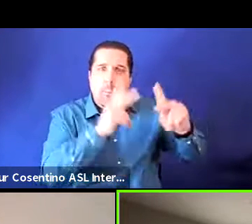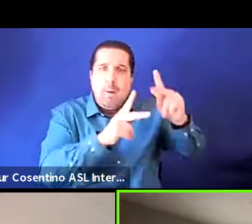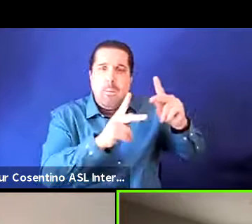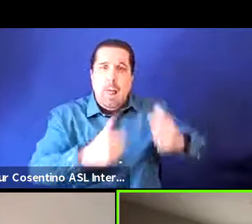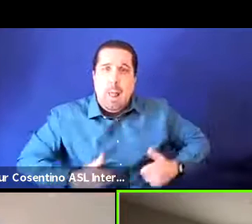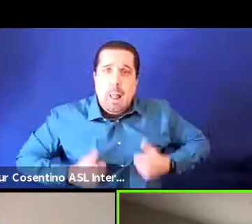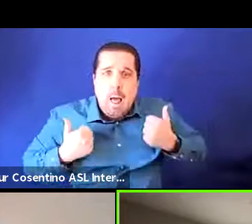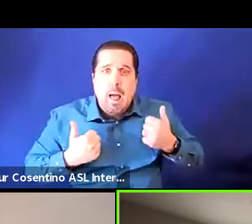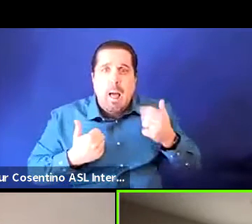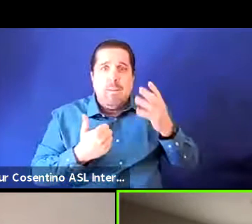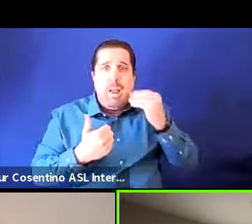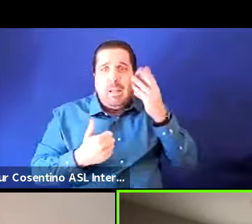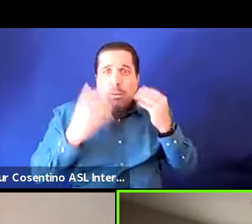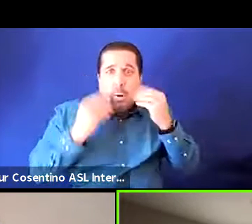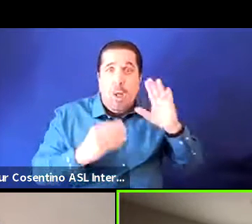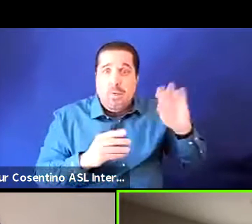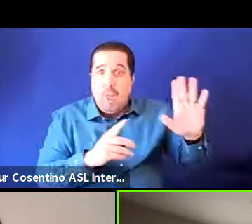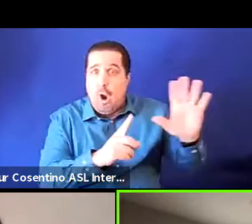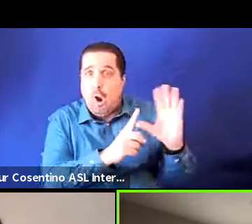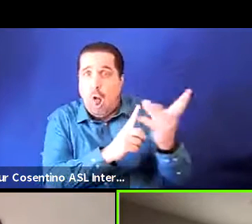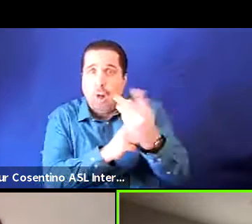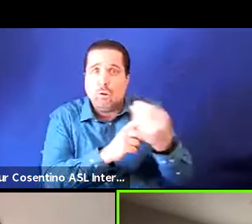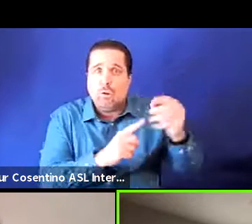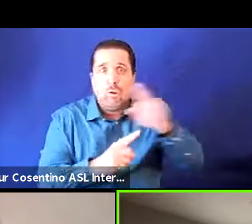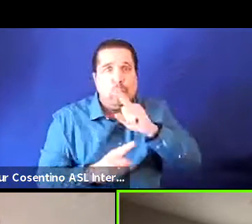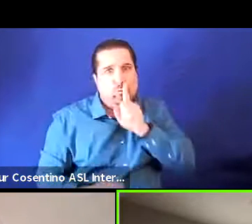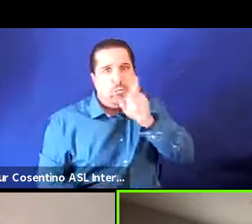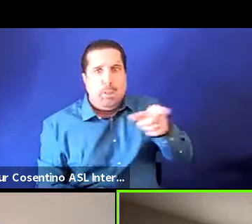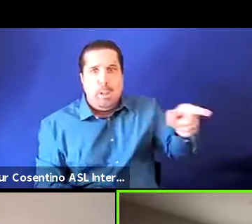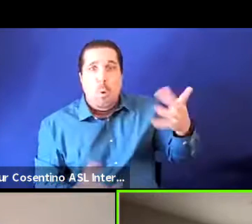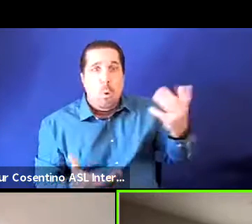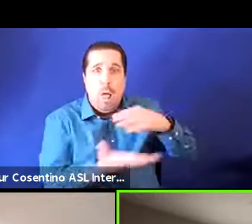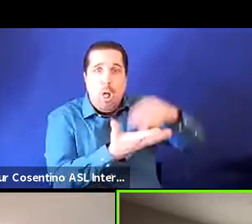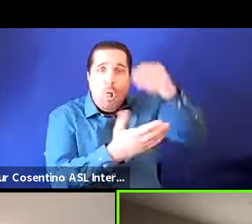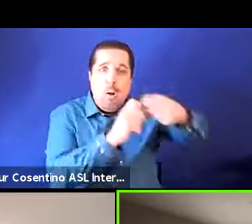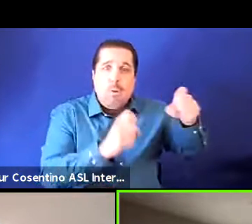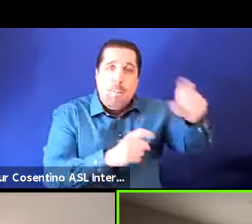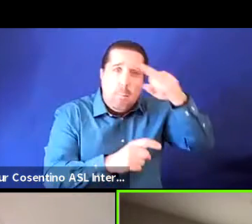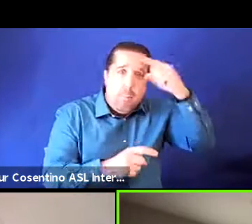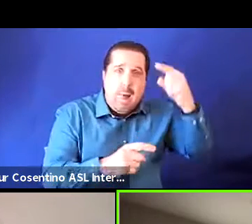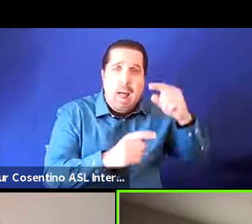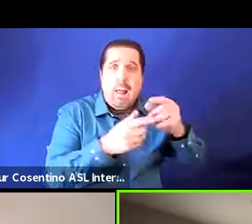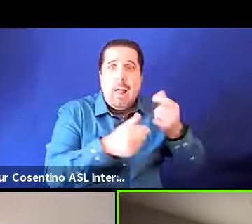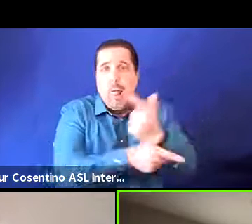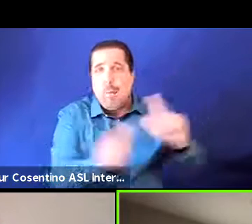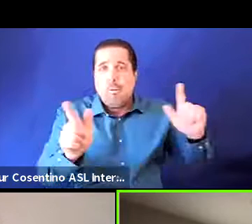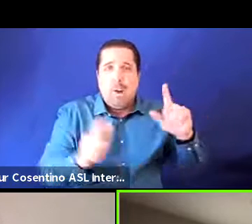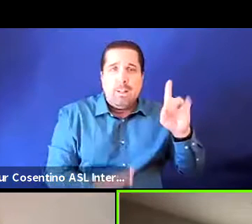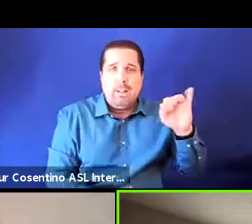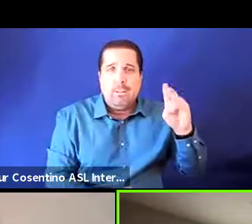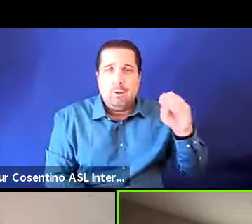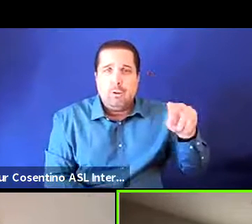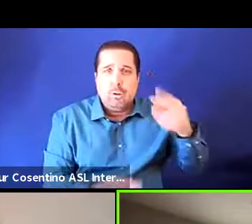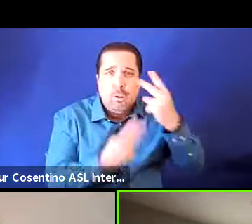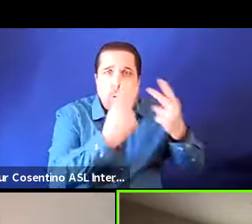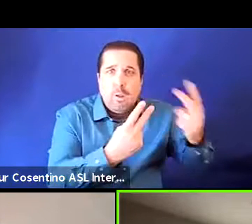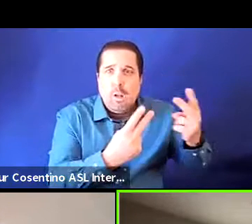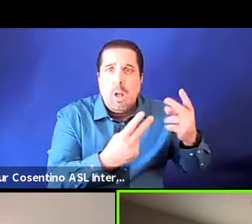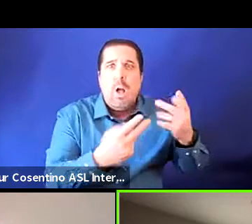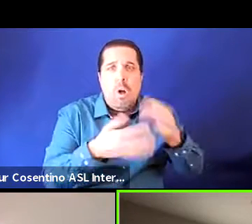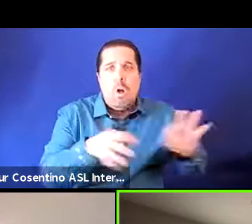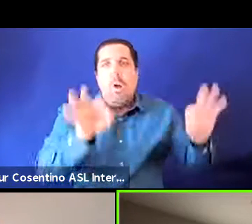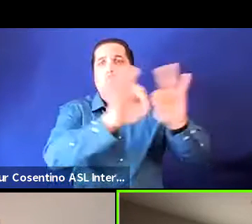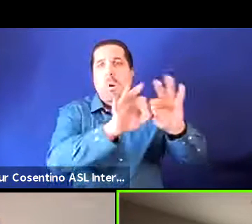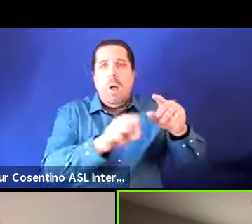experiences and culture are real. But because I've learned from the Black liberation tradition and believe not just in the dismantling of